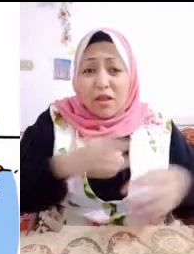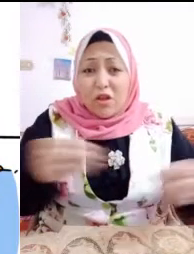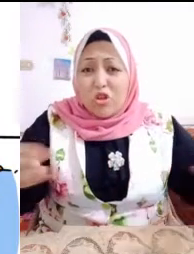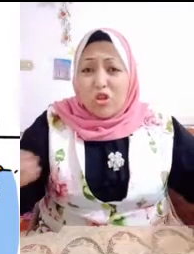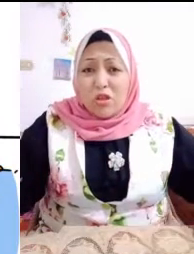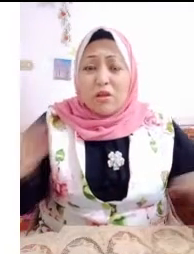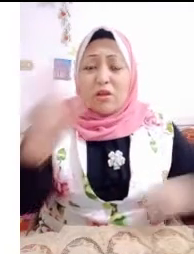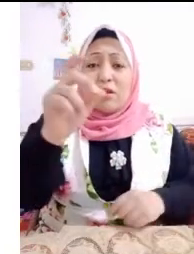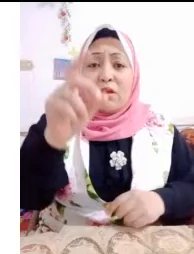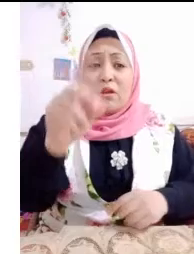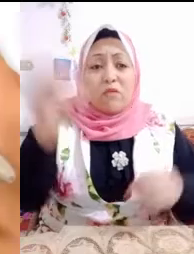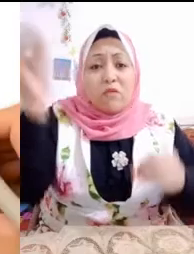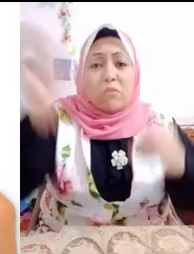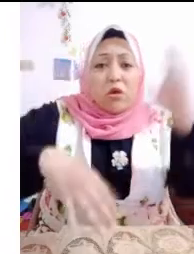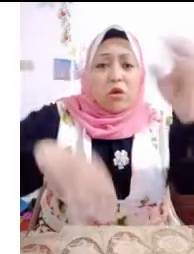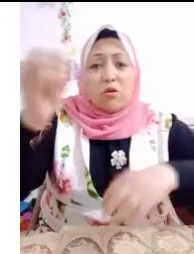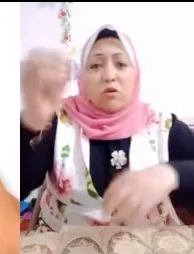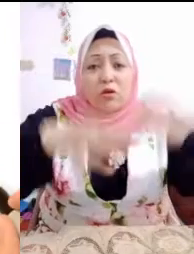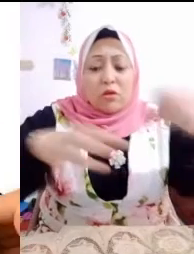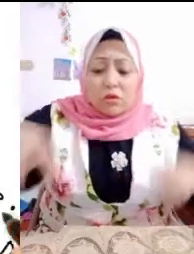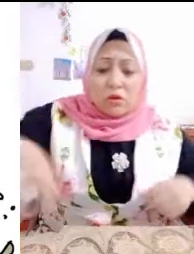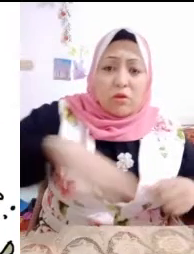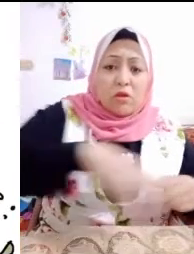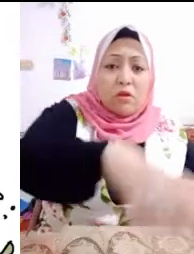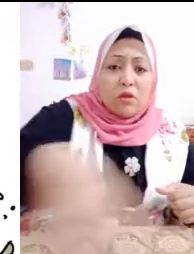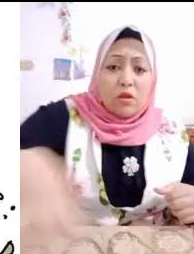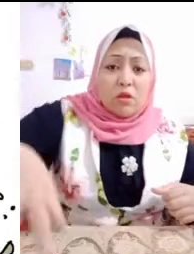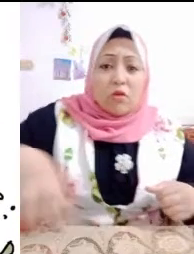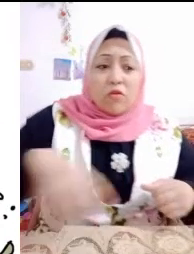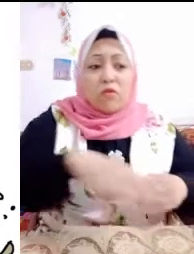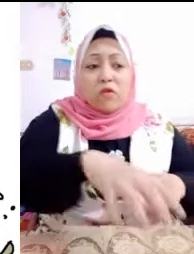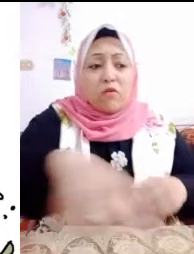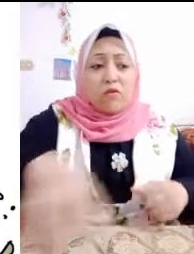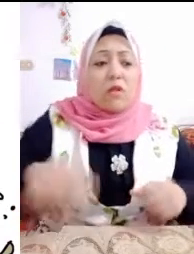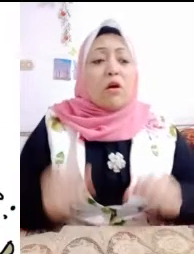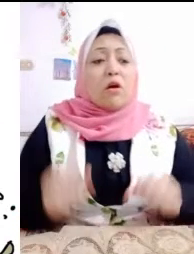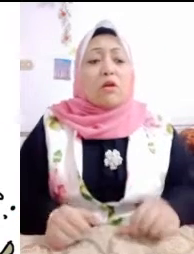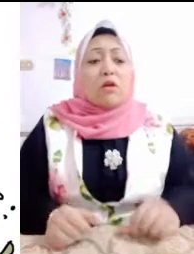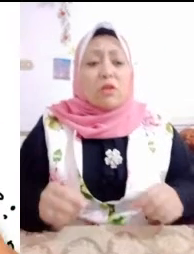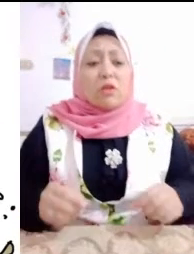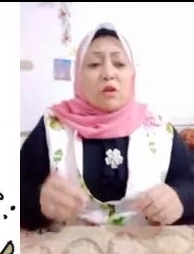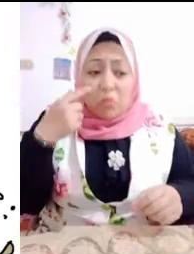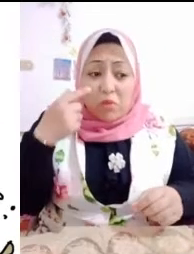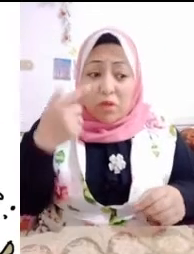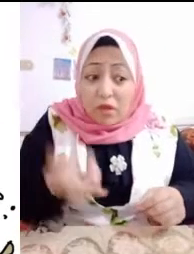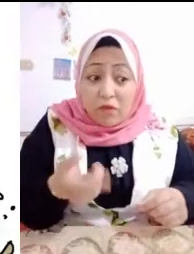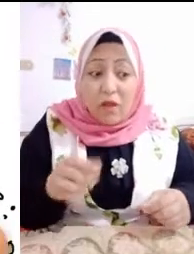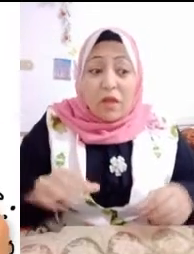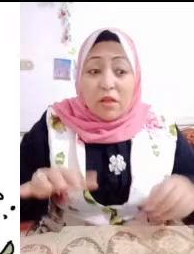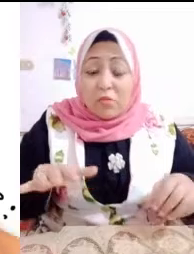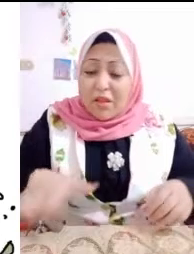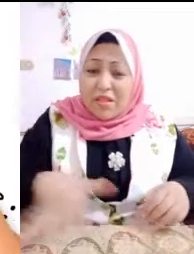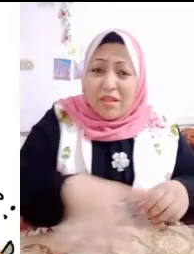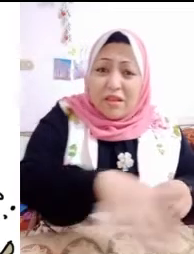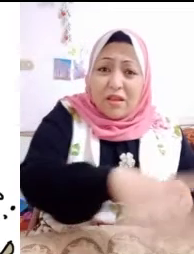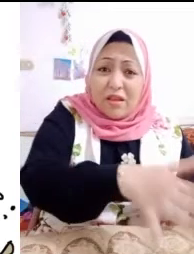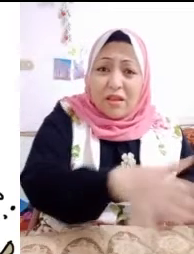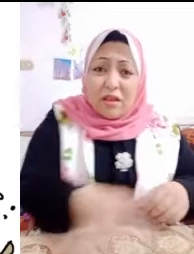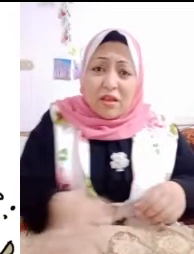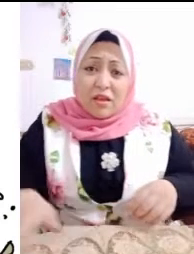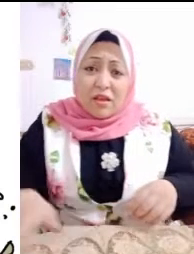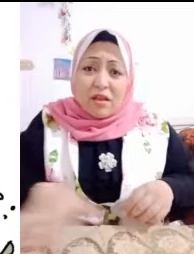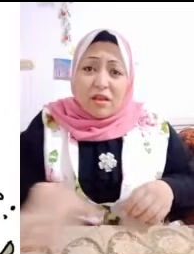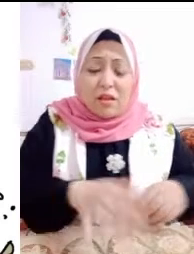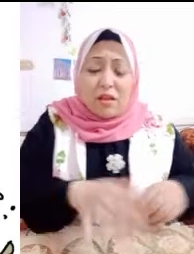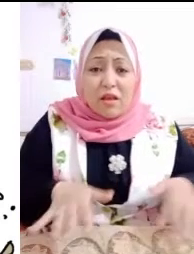it. The plastics floating in the oceans could fill up several continents. In addition to the floating plastic, there is also